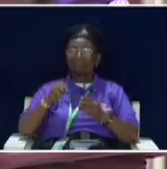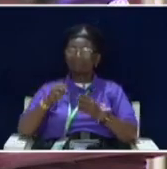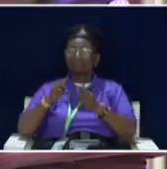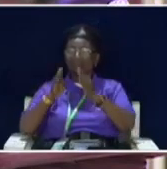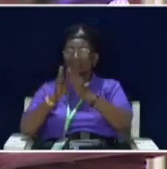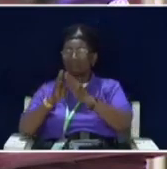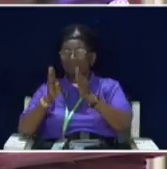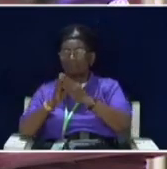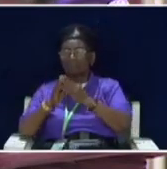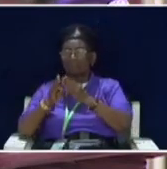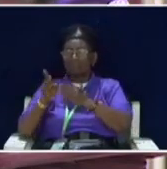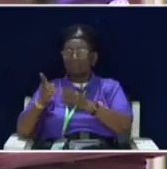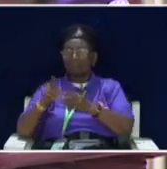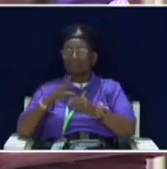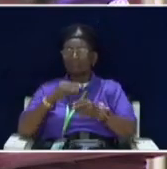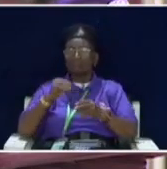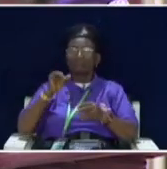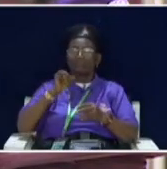And I jump by faith.